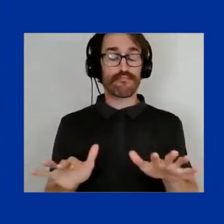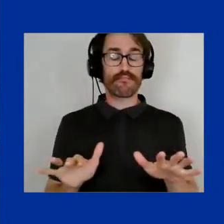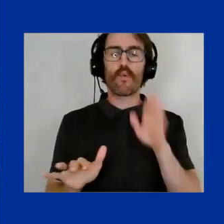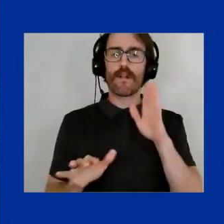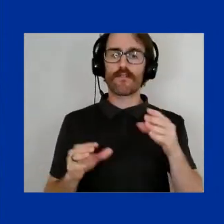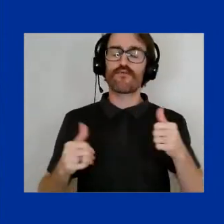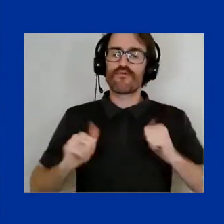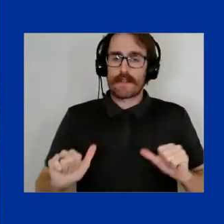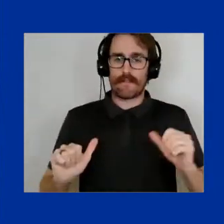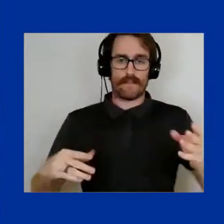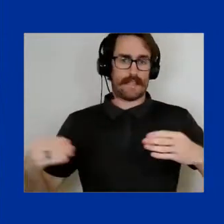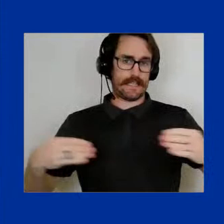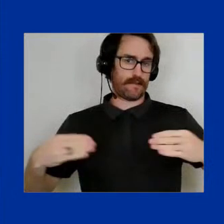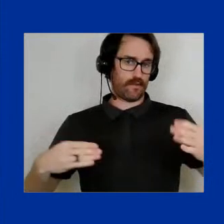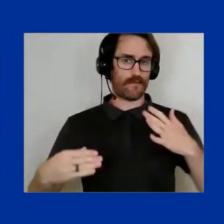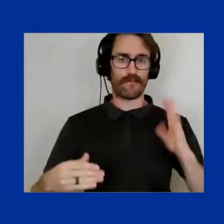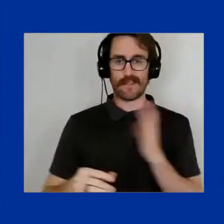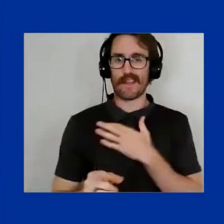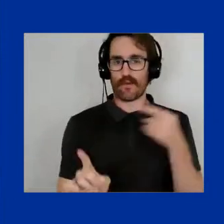flexible.